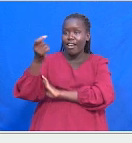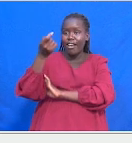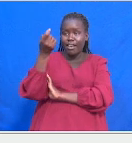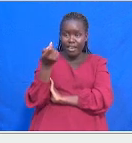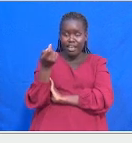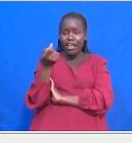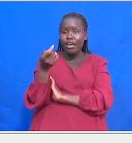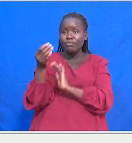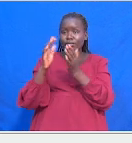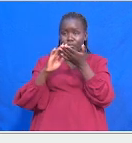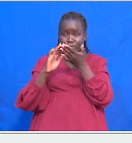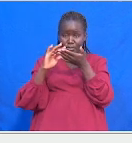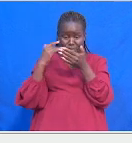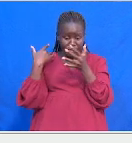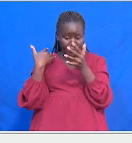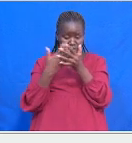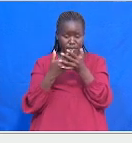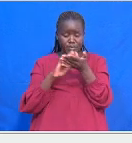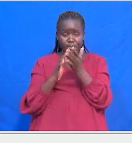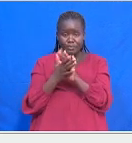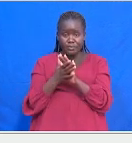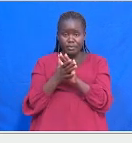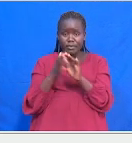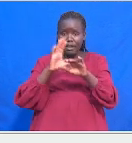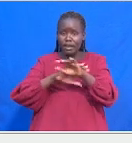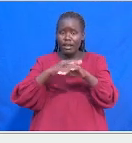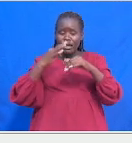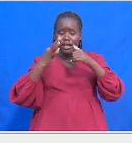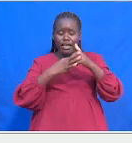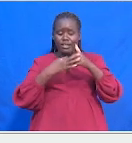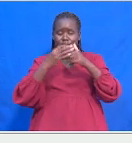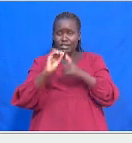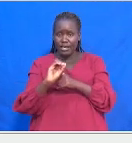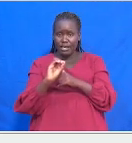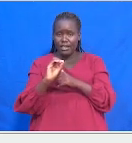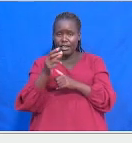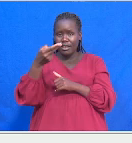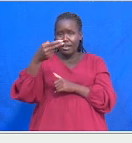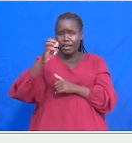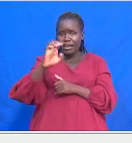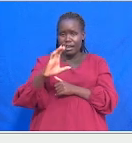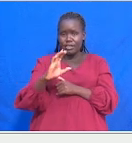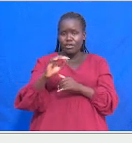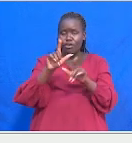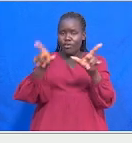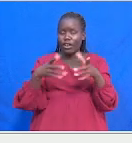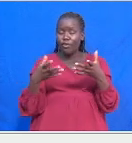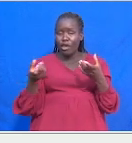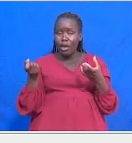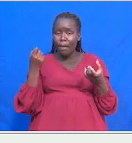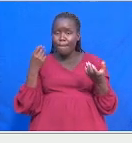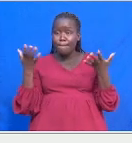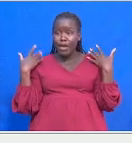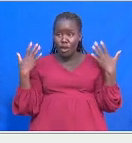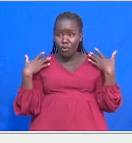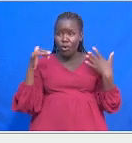becoming Deputy President, acquired 8 acres of land in Meru. That is false.